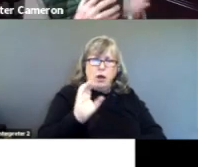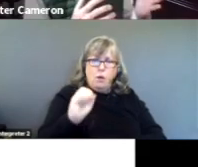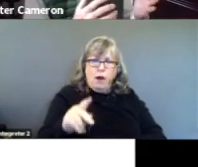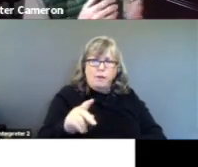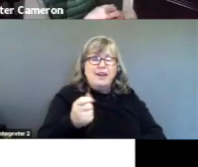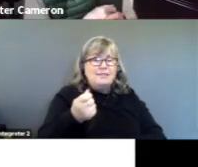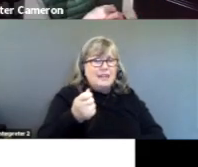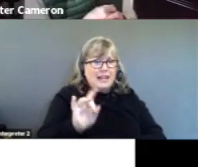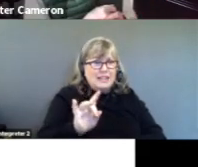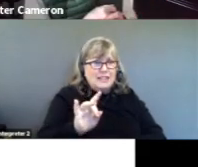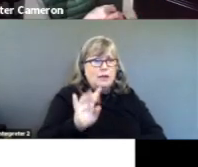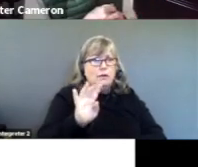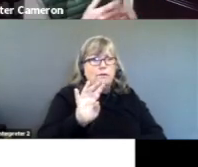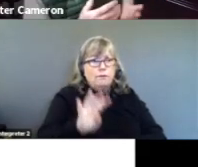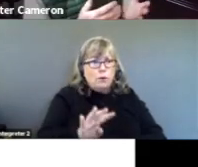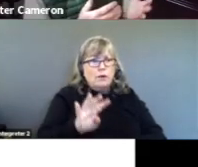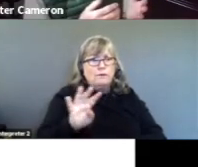was a